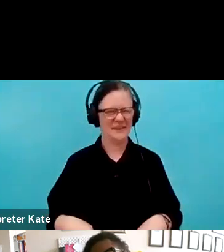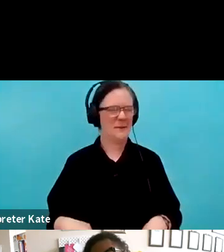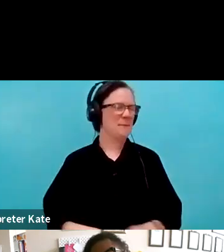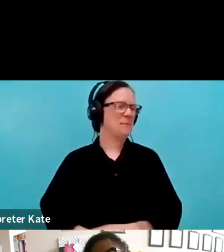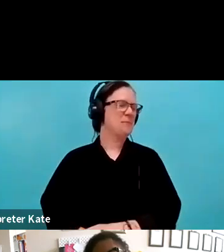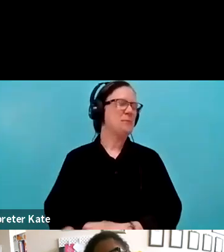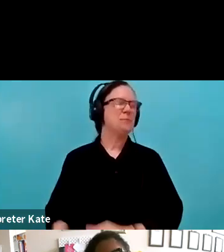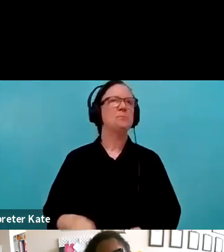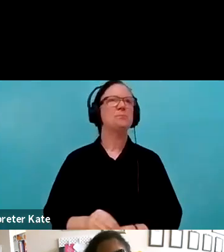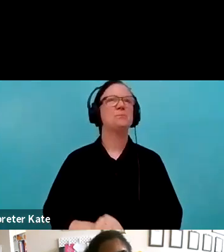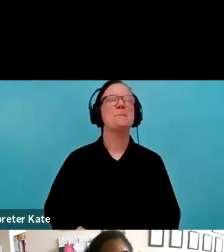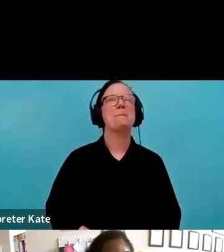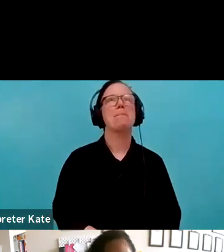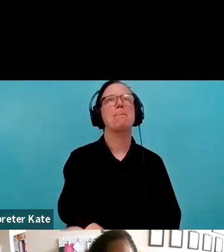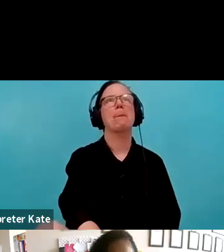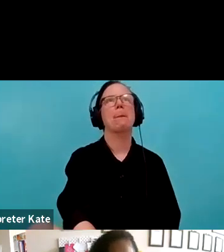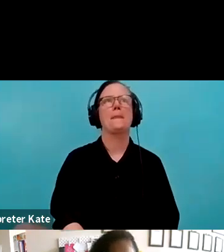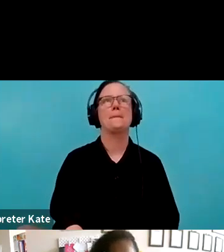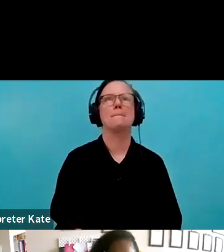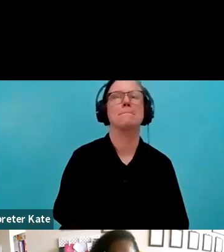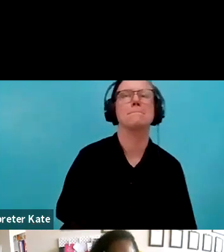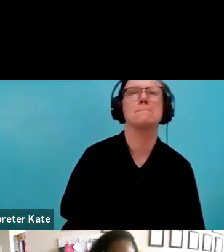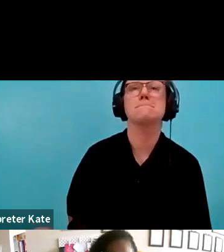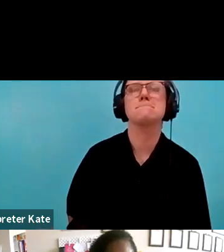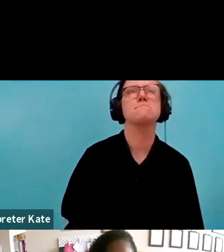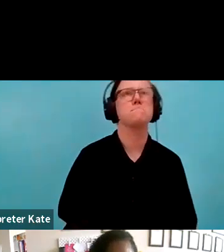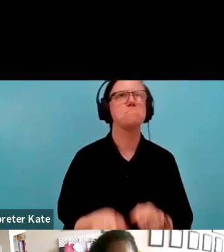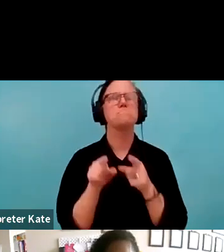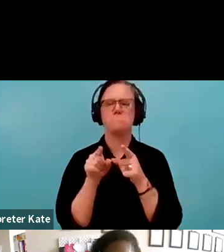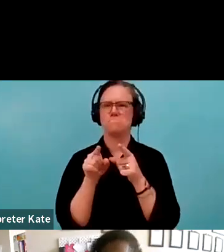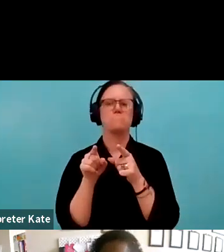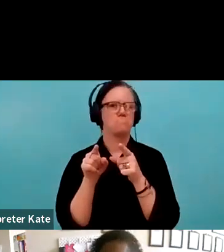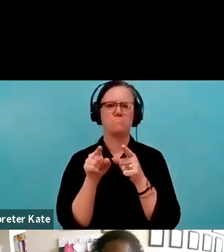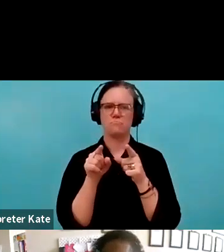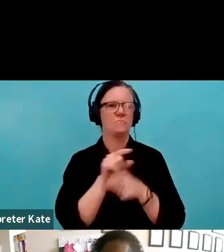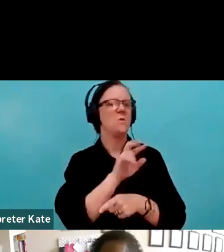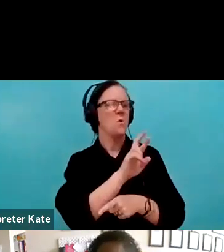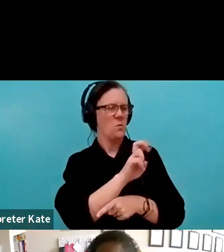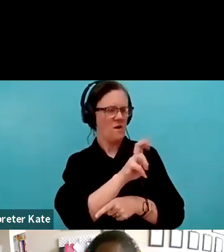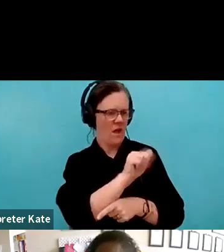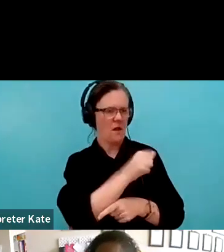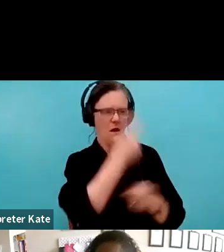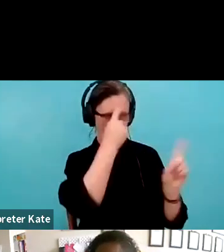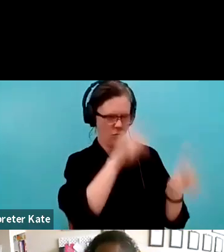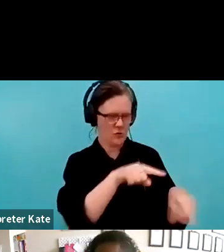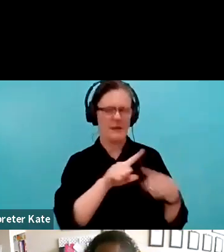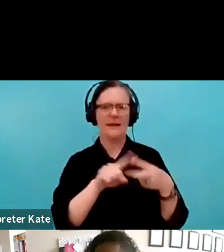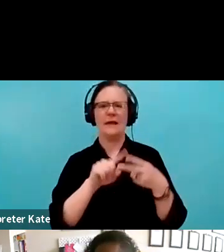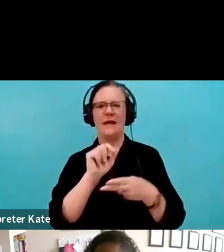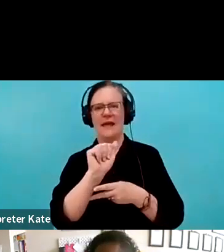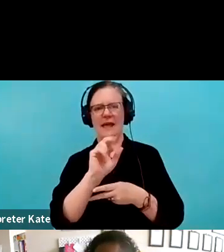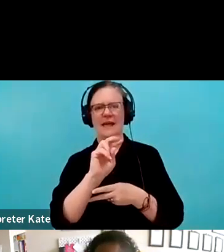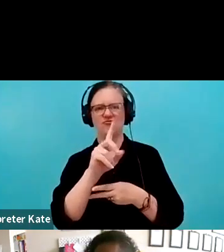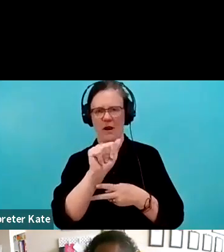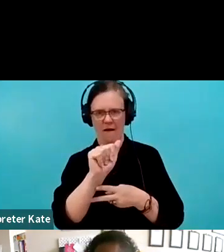claim, you know, I echo a lot of things that like Reveca said and Andraéa said in